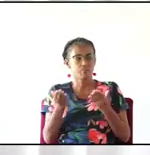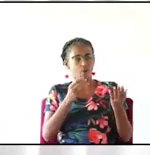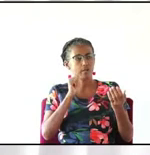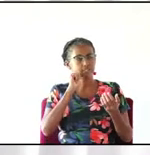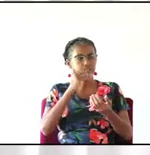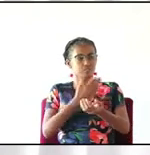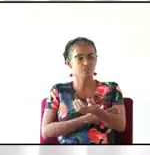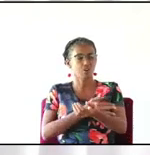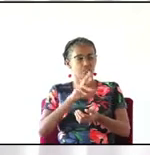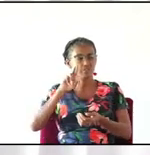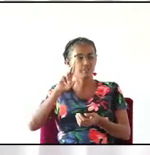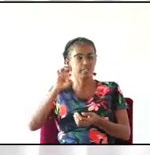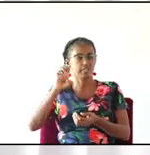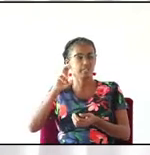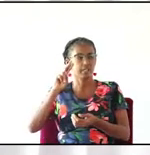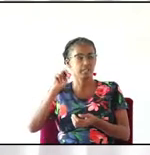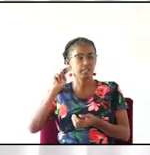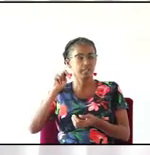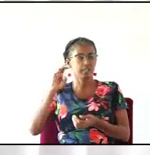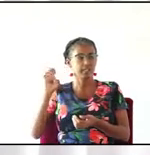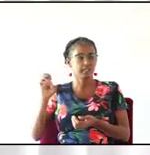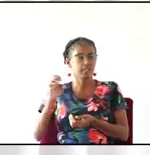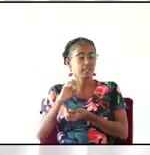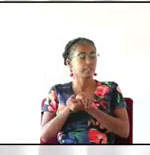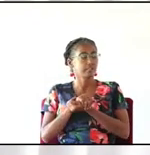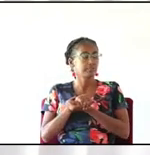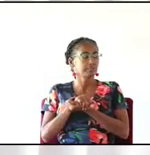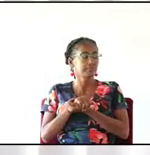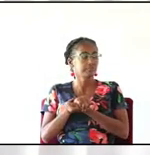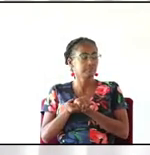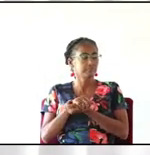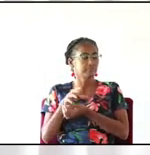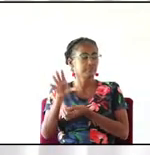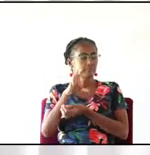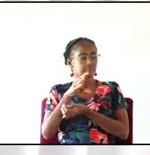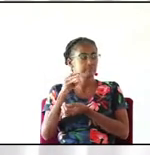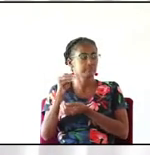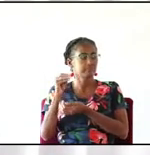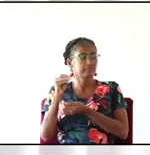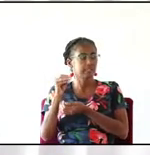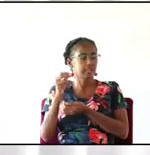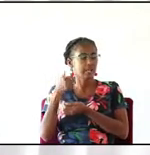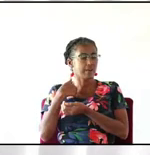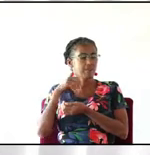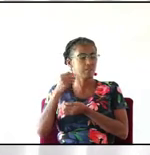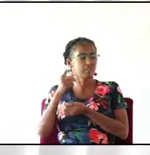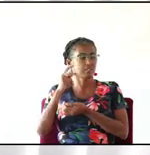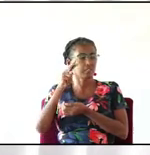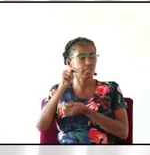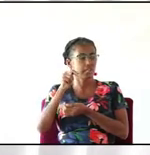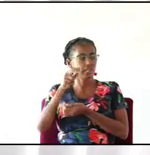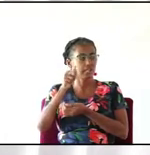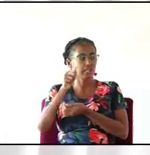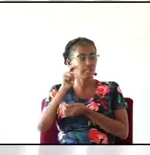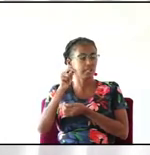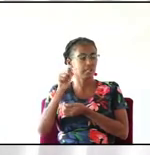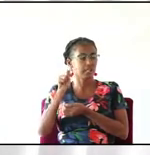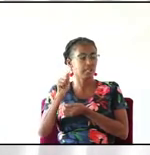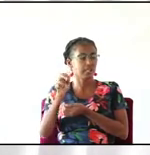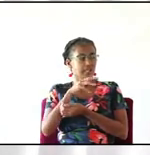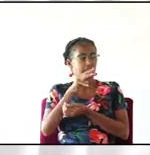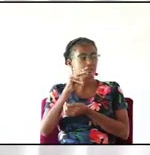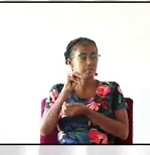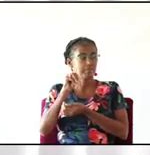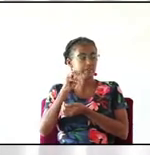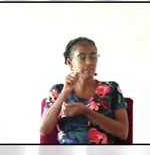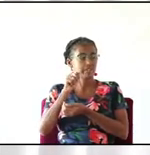here today, Misha Marie, and Anna Maria. Newly appointed National Director of